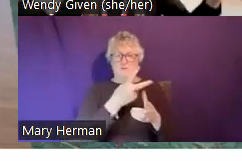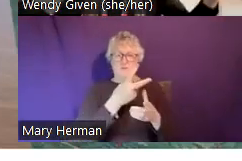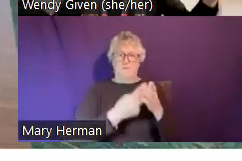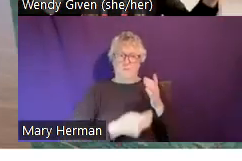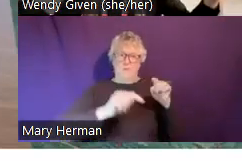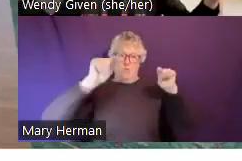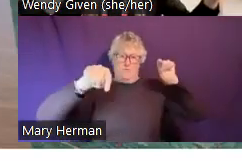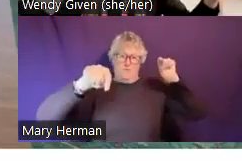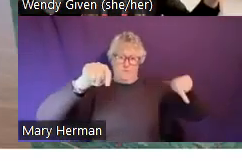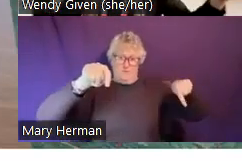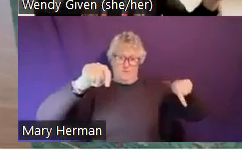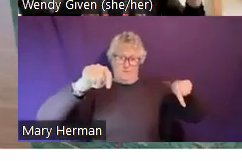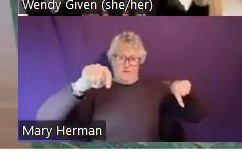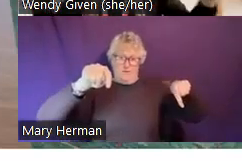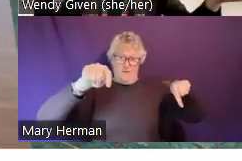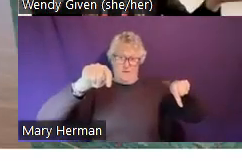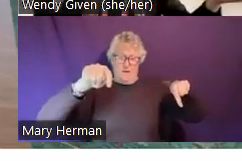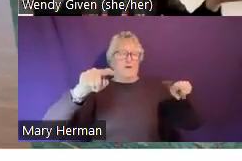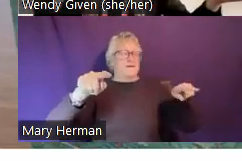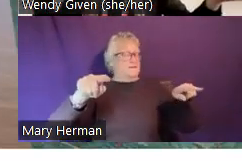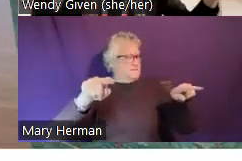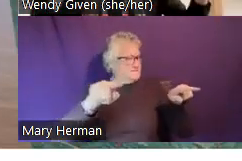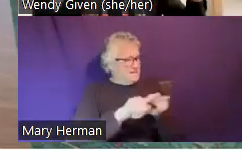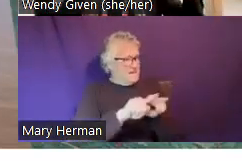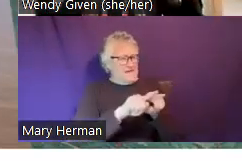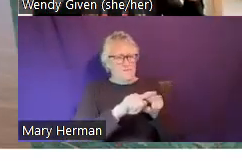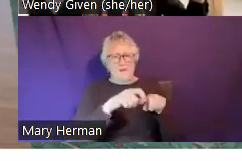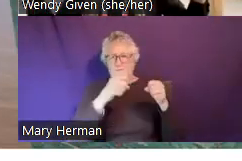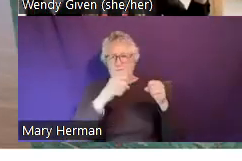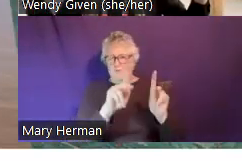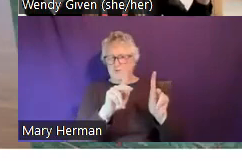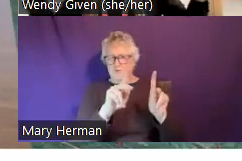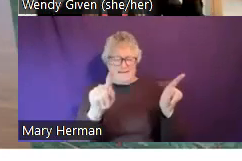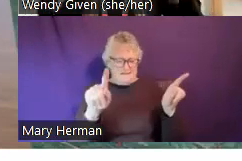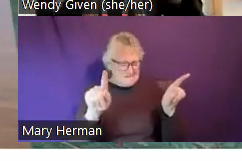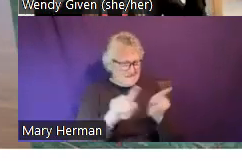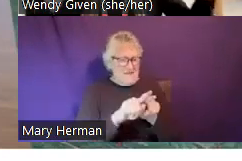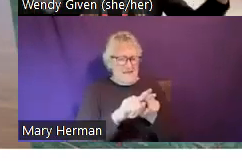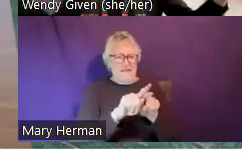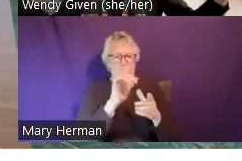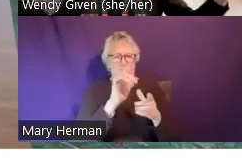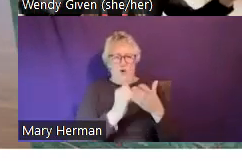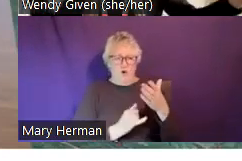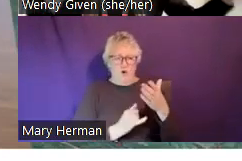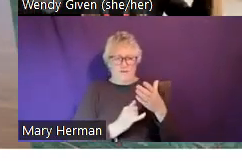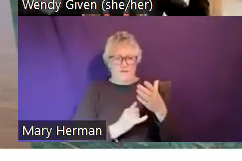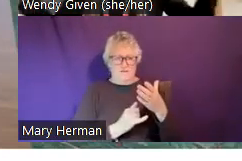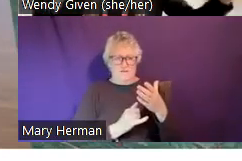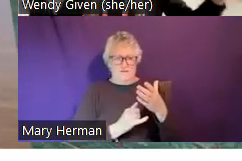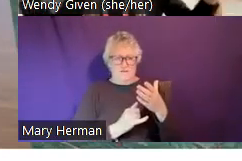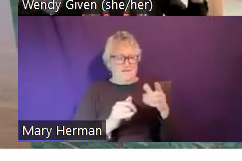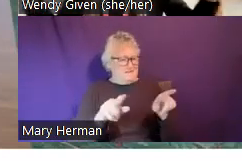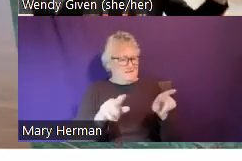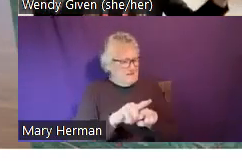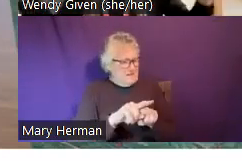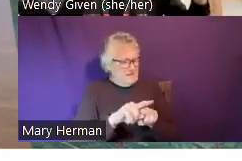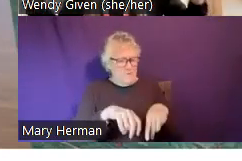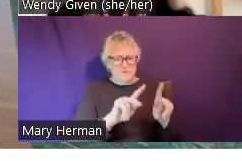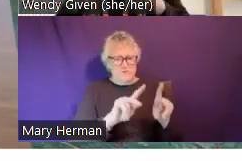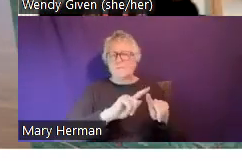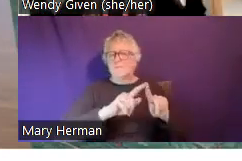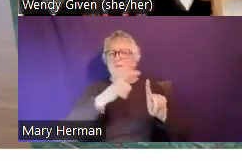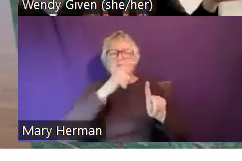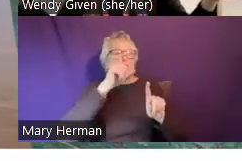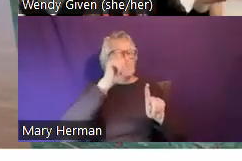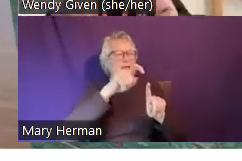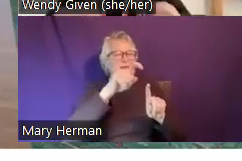opportunities, same artist team, but they don't have to be, they can be, you know,